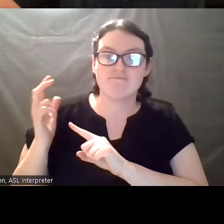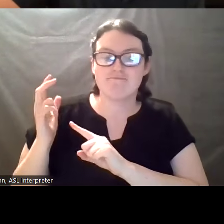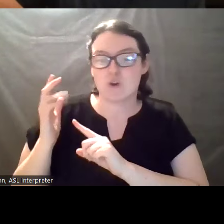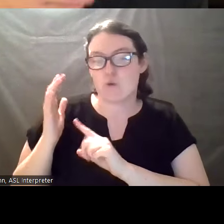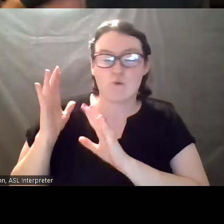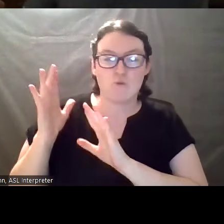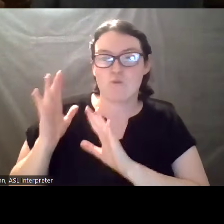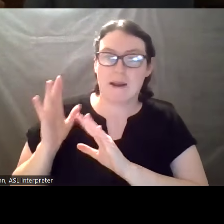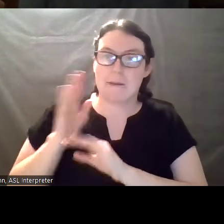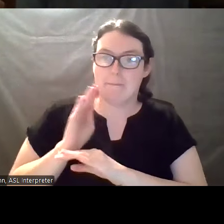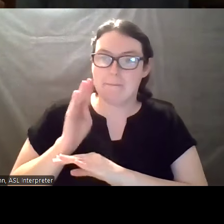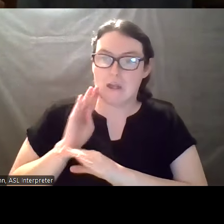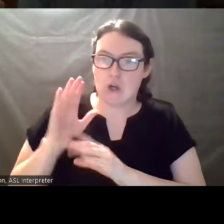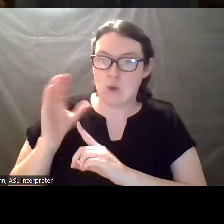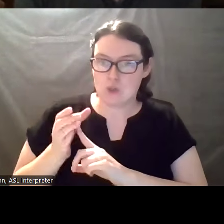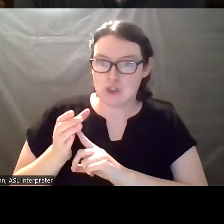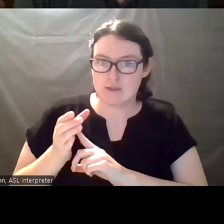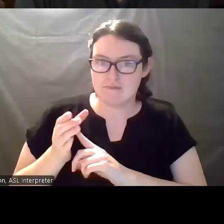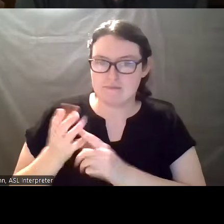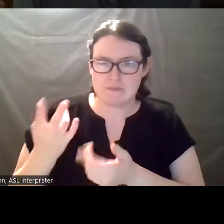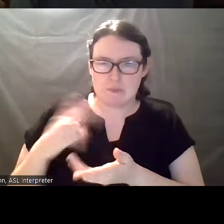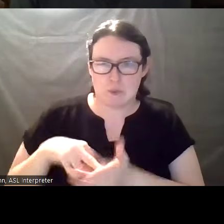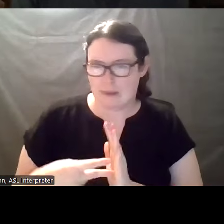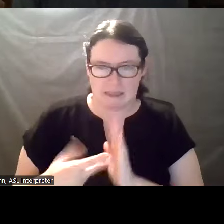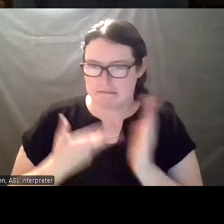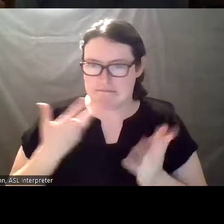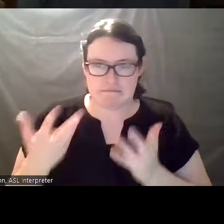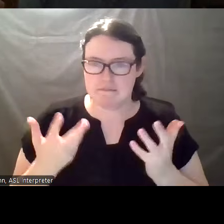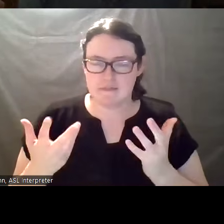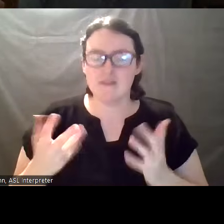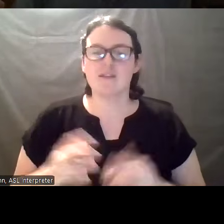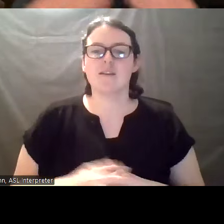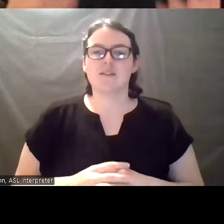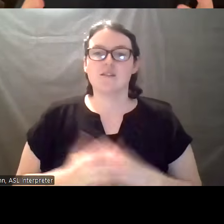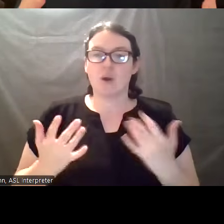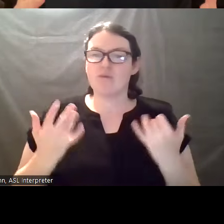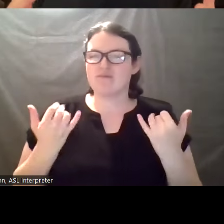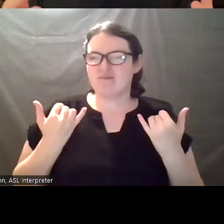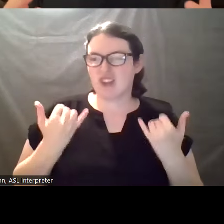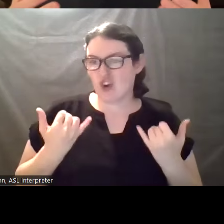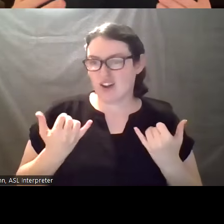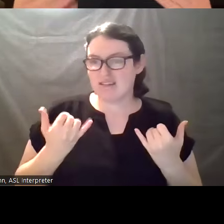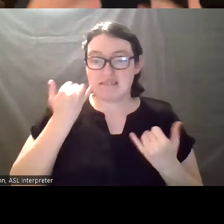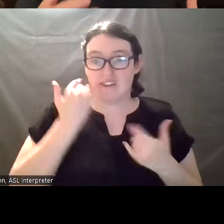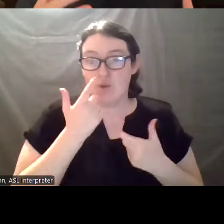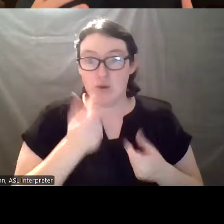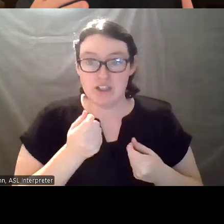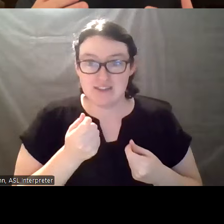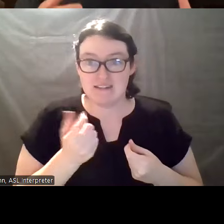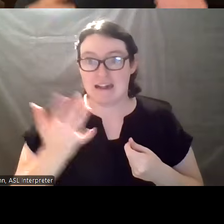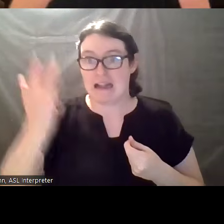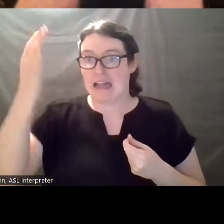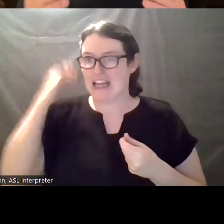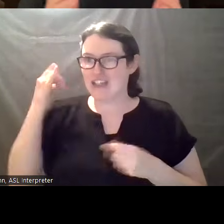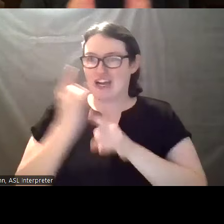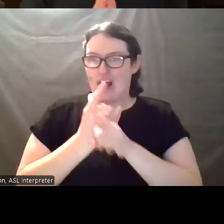Culture. So what do I mean by that? We are these days, if you're interested in ancient alcohol,